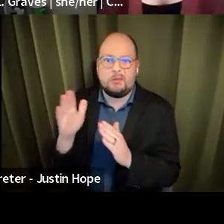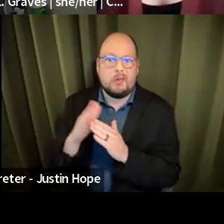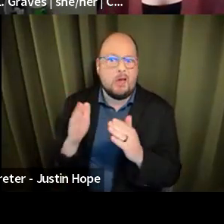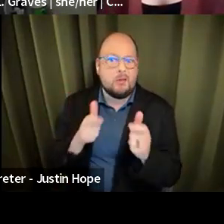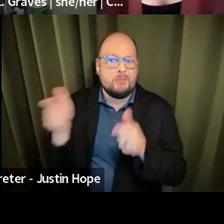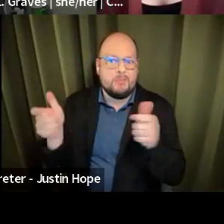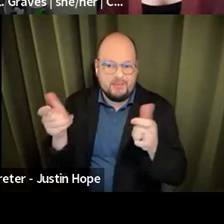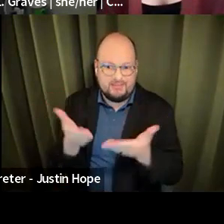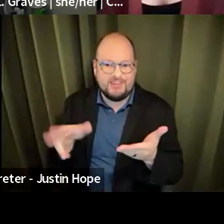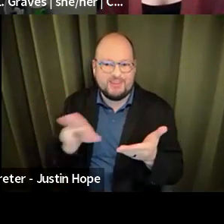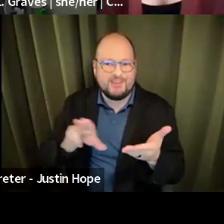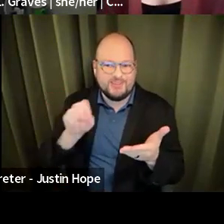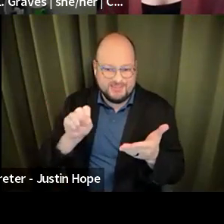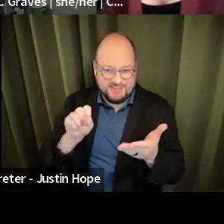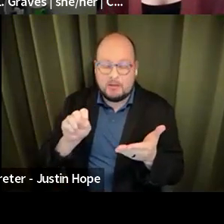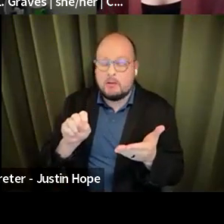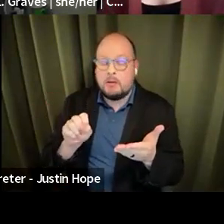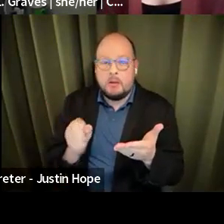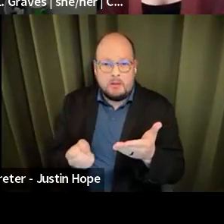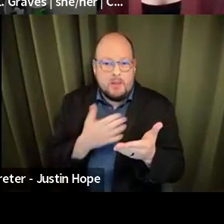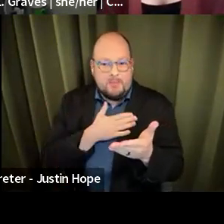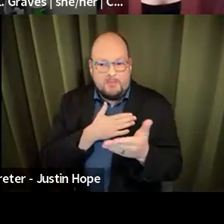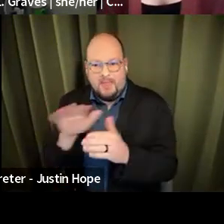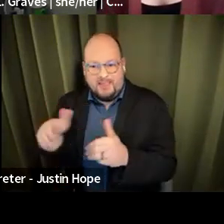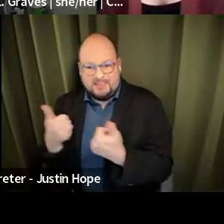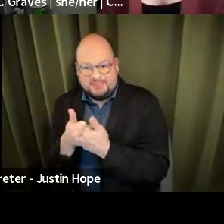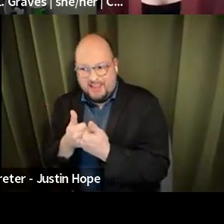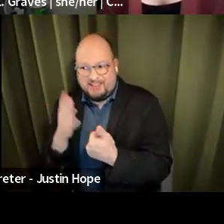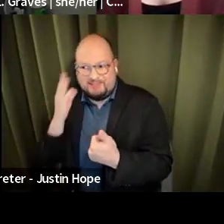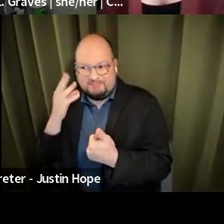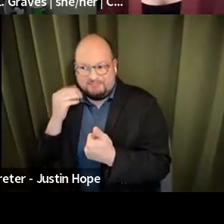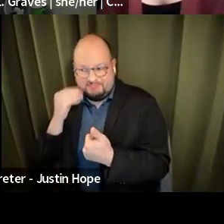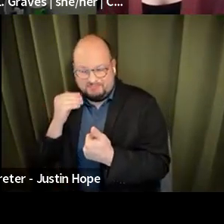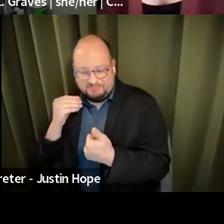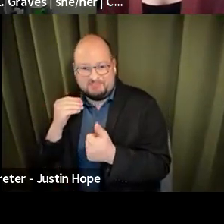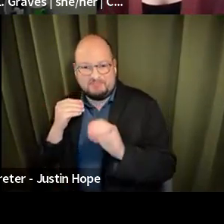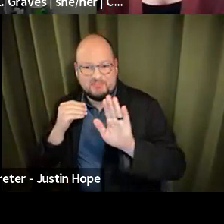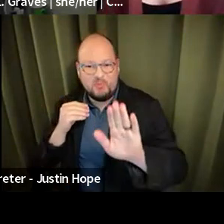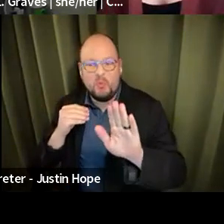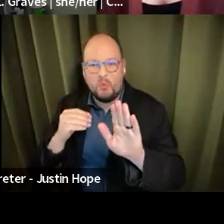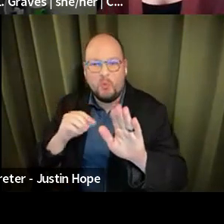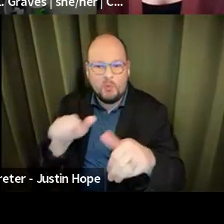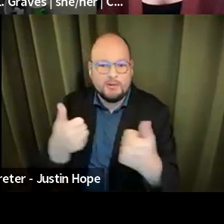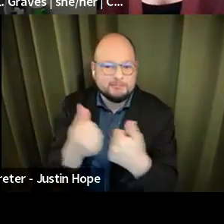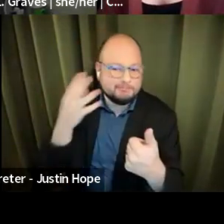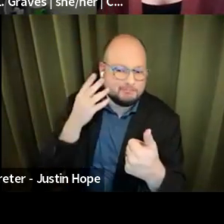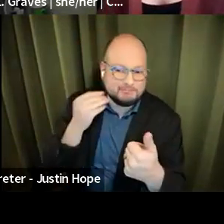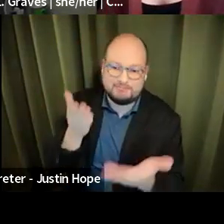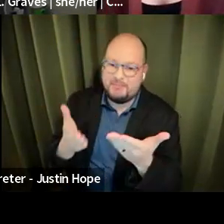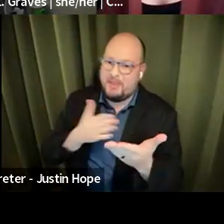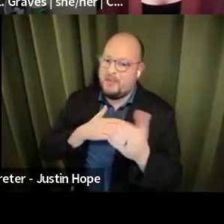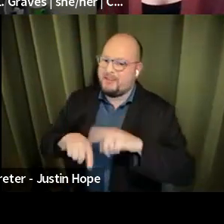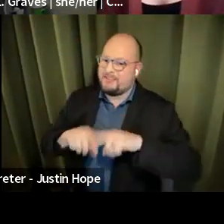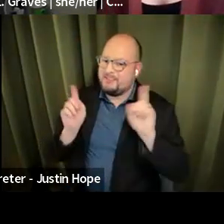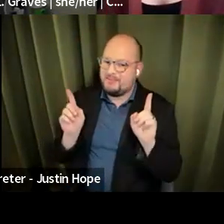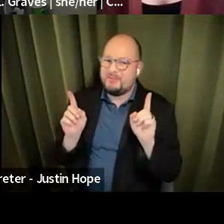mention that because my challenges may be a little bit different than what you guys have, being